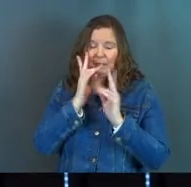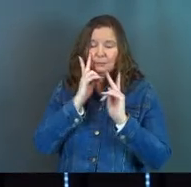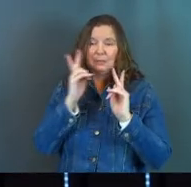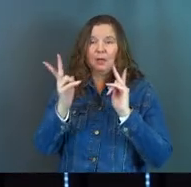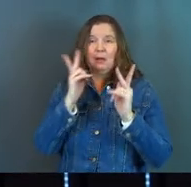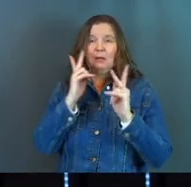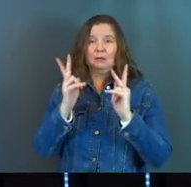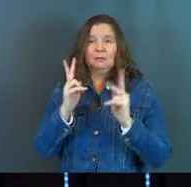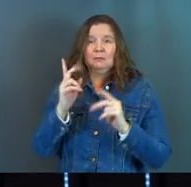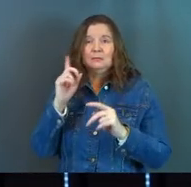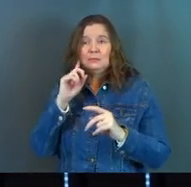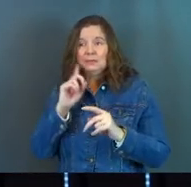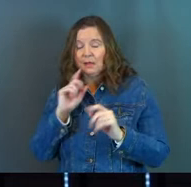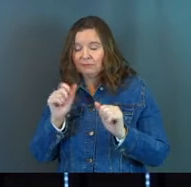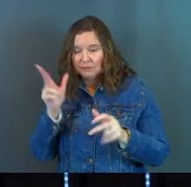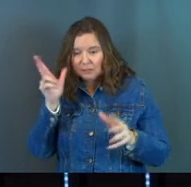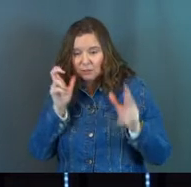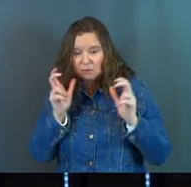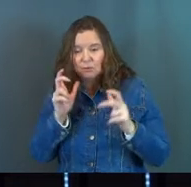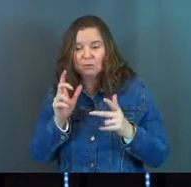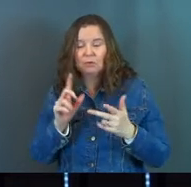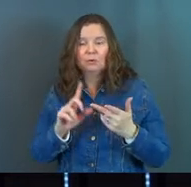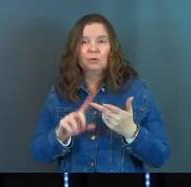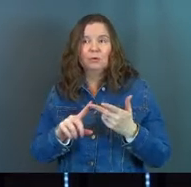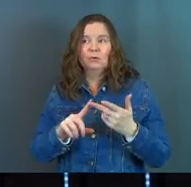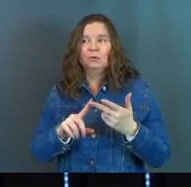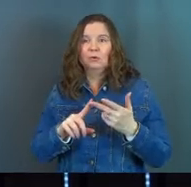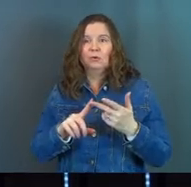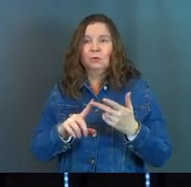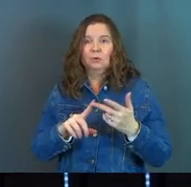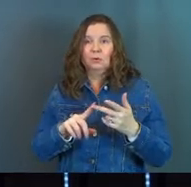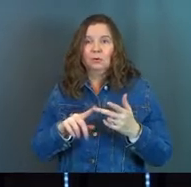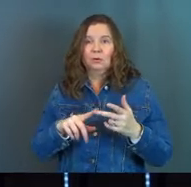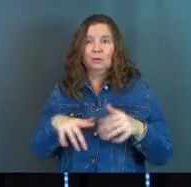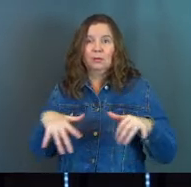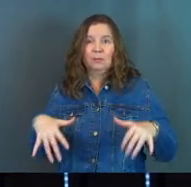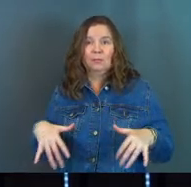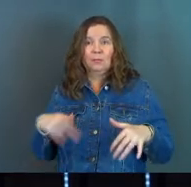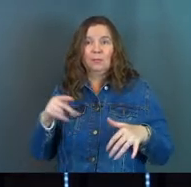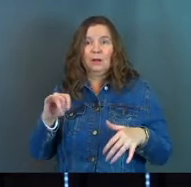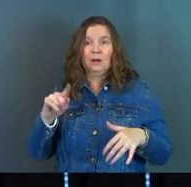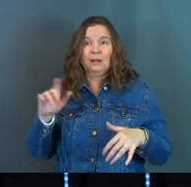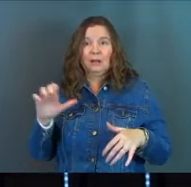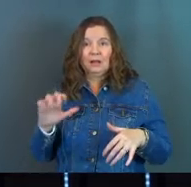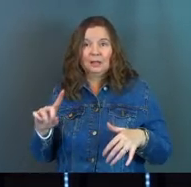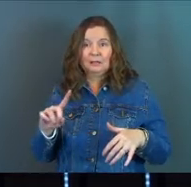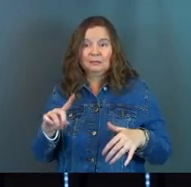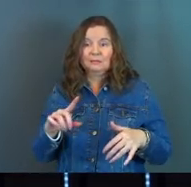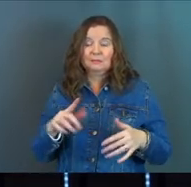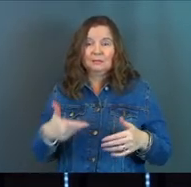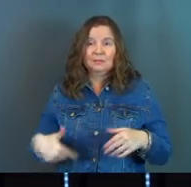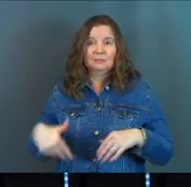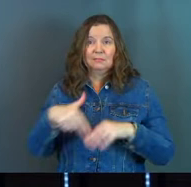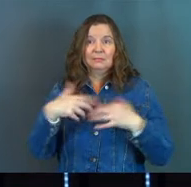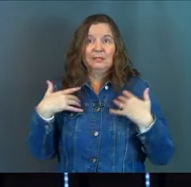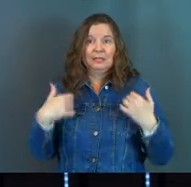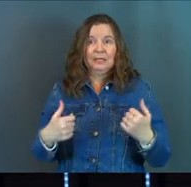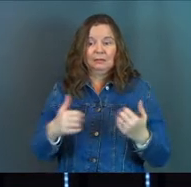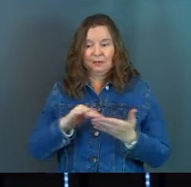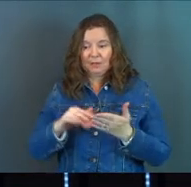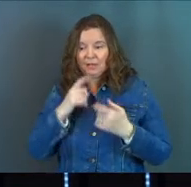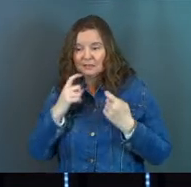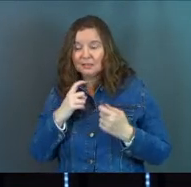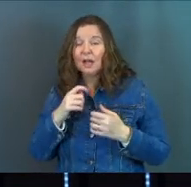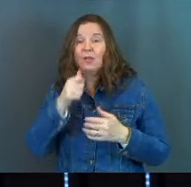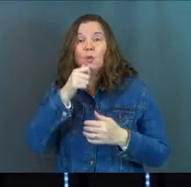Gave hearing to the deaf. He didn't just raise the paralytic, right? He forgave his sins. And what did he do for